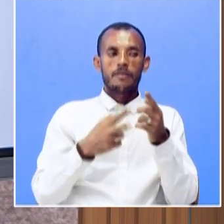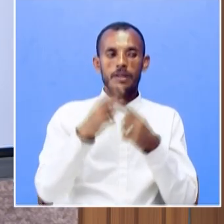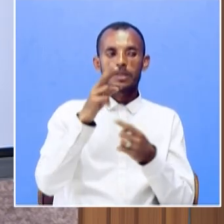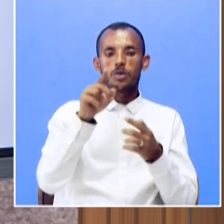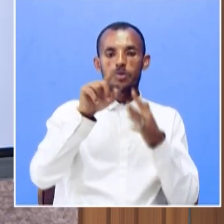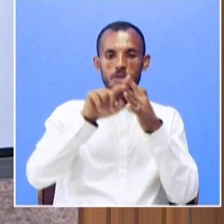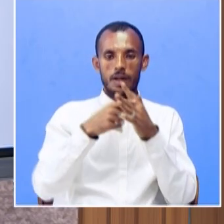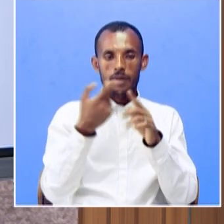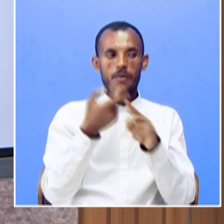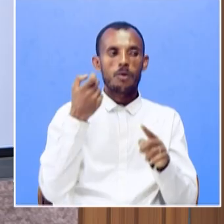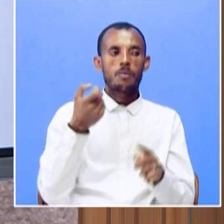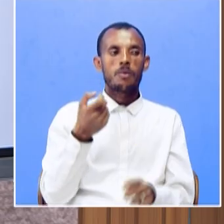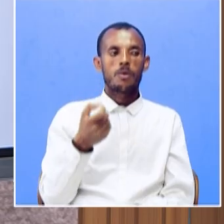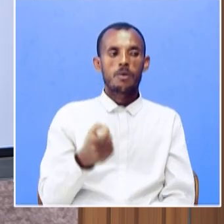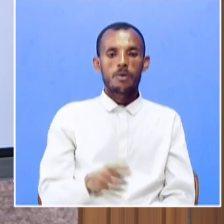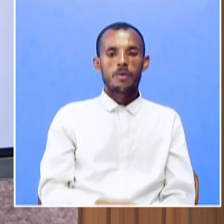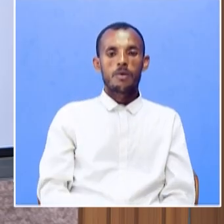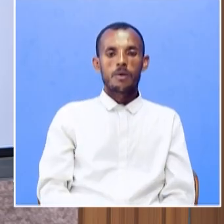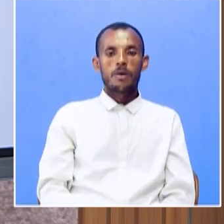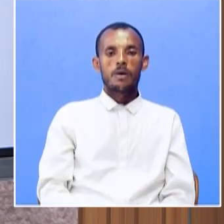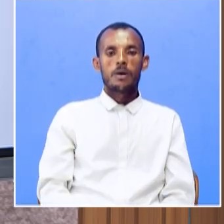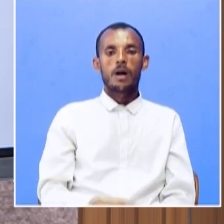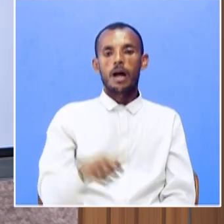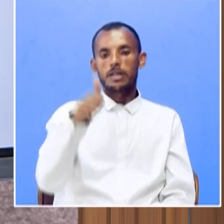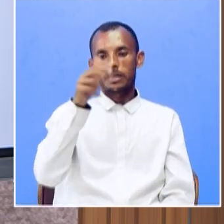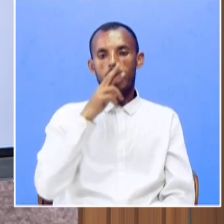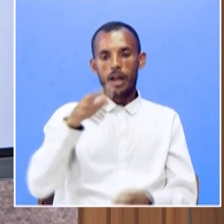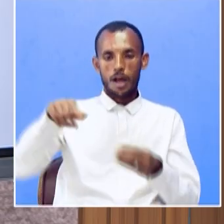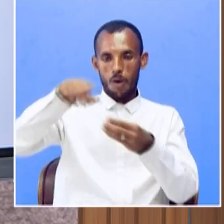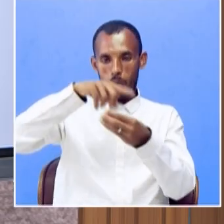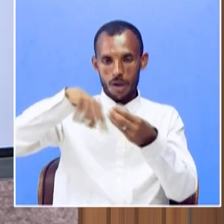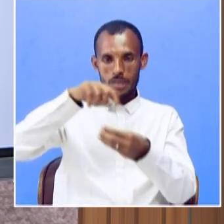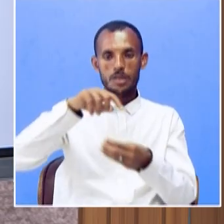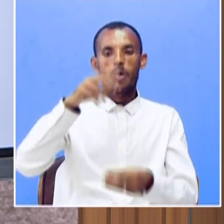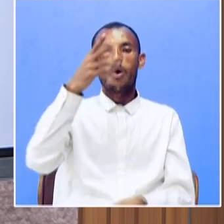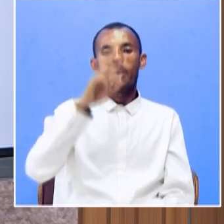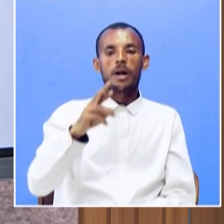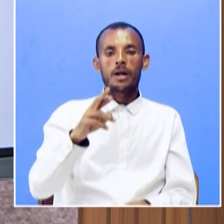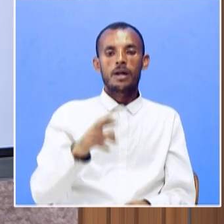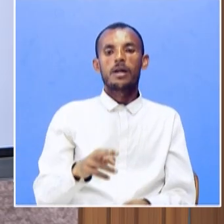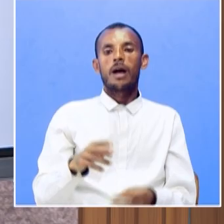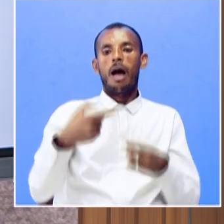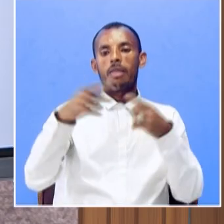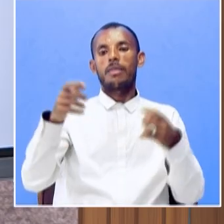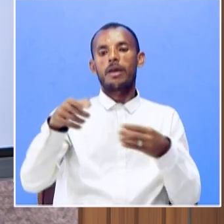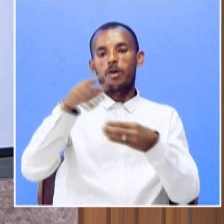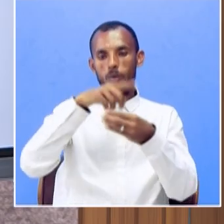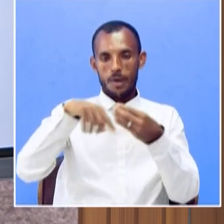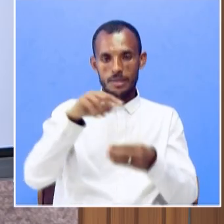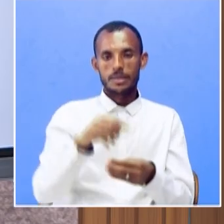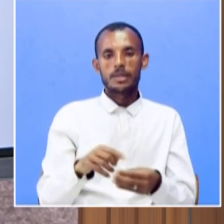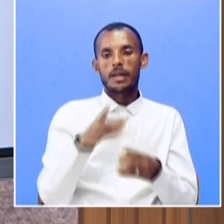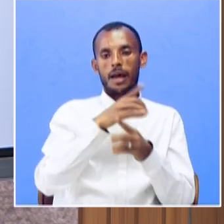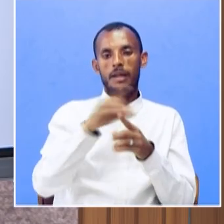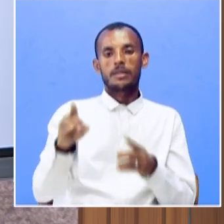start from one of its vertices, either in clockwise or in anti-clockwise